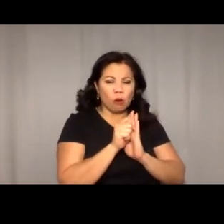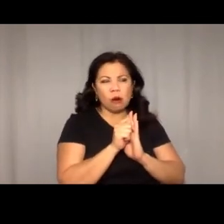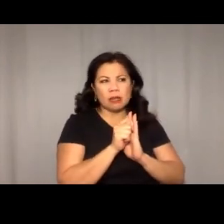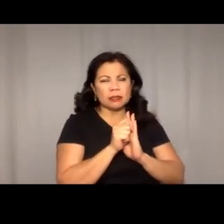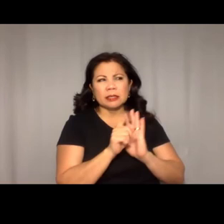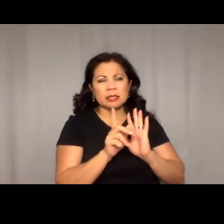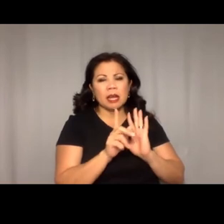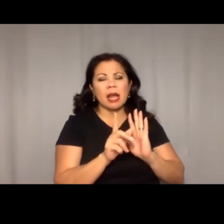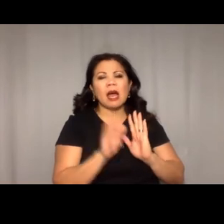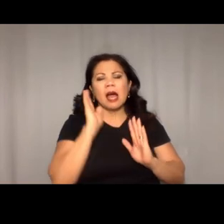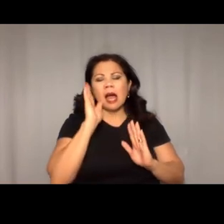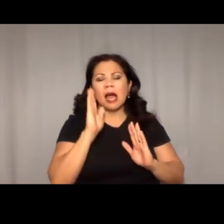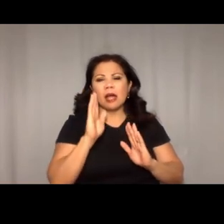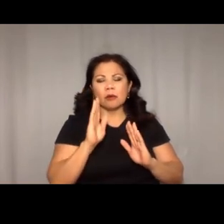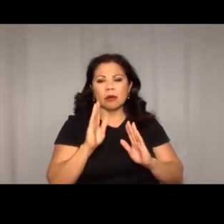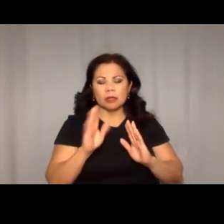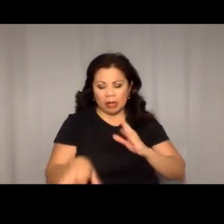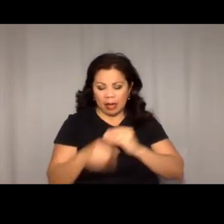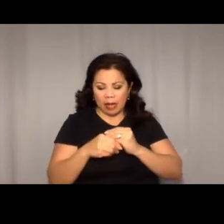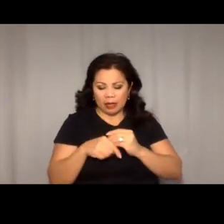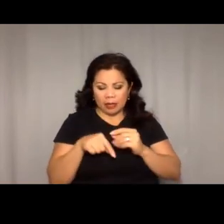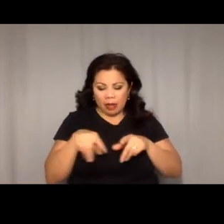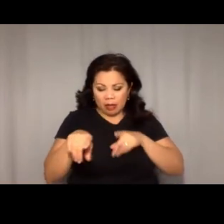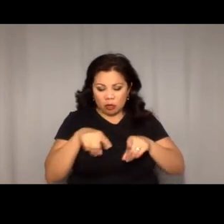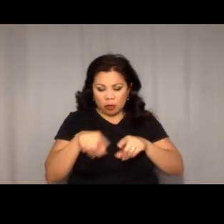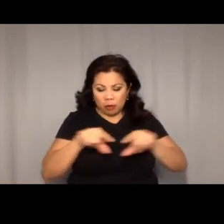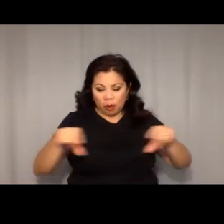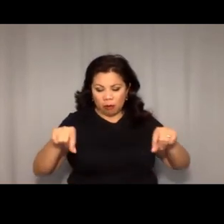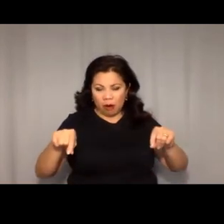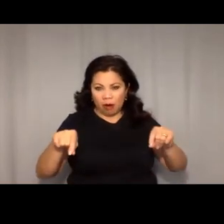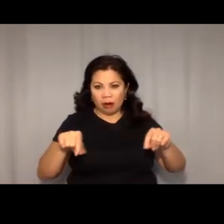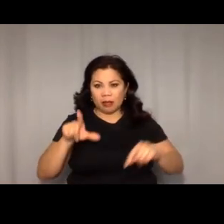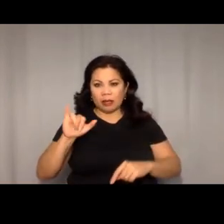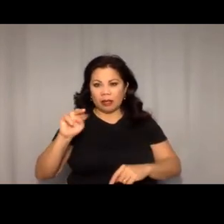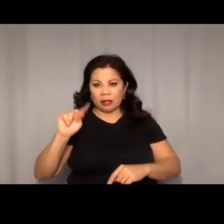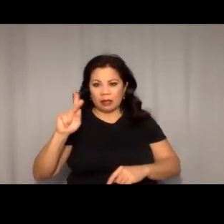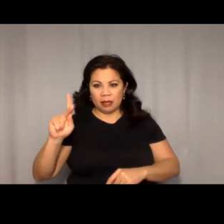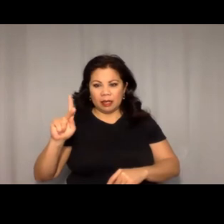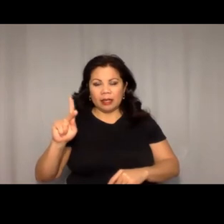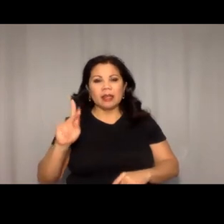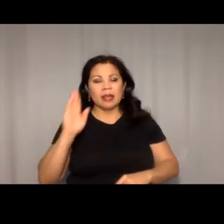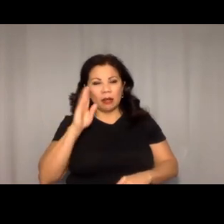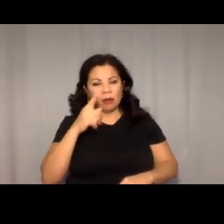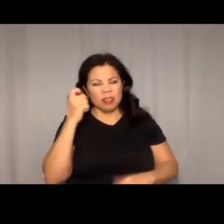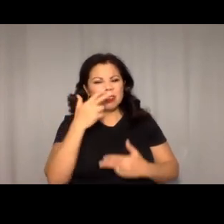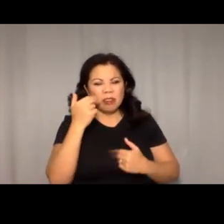I'll actually put it down in the description bar as a link. I'll try to do that so that you can watch it, because it's a pretty funny video I like to